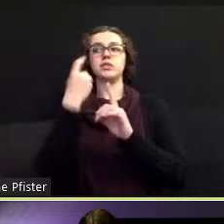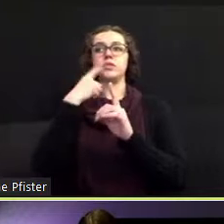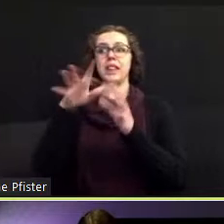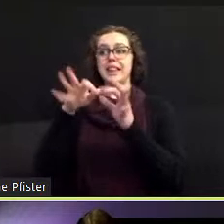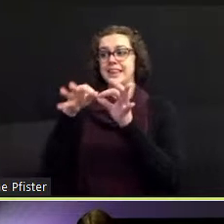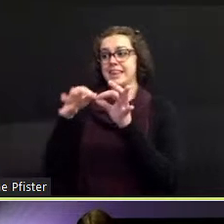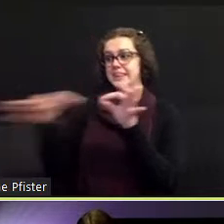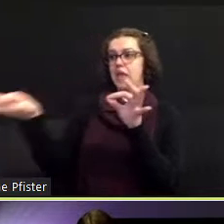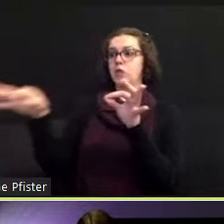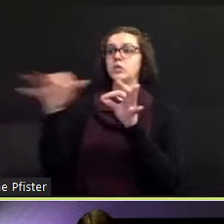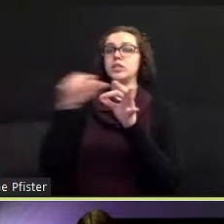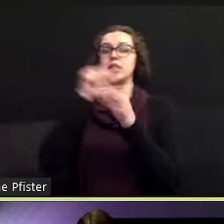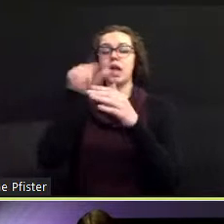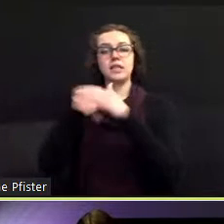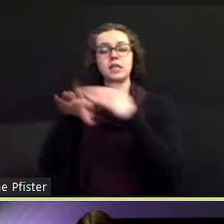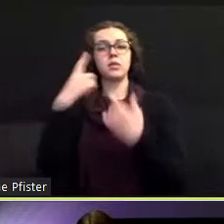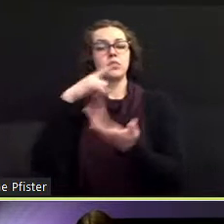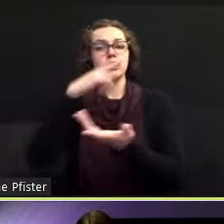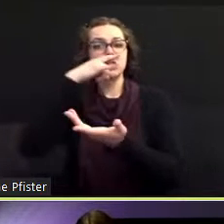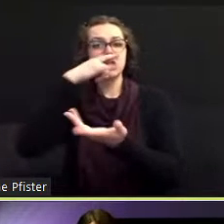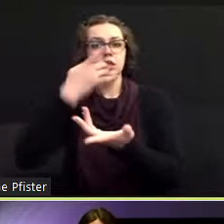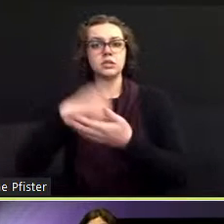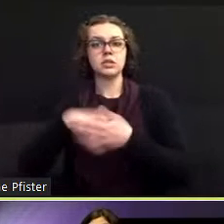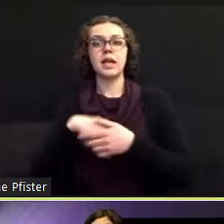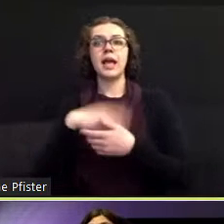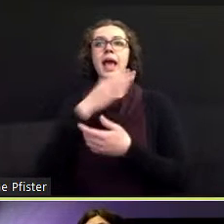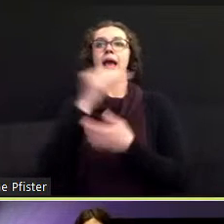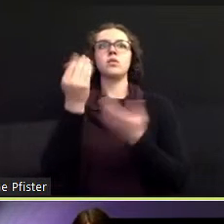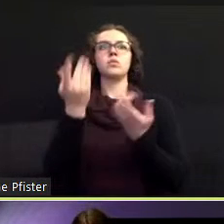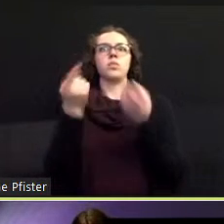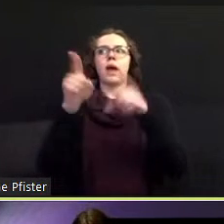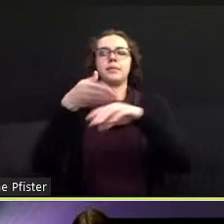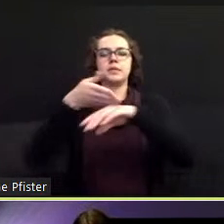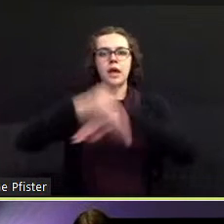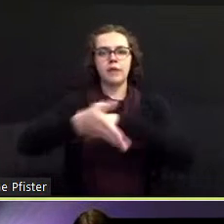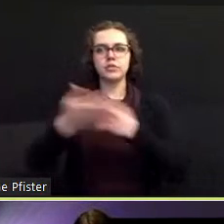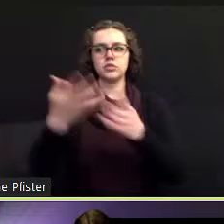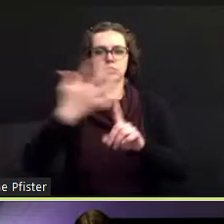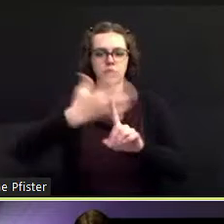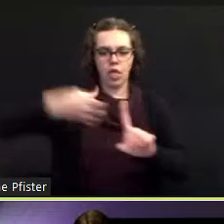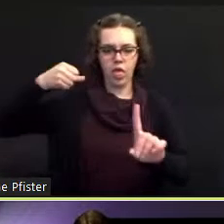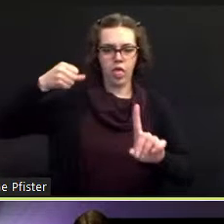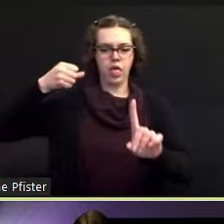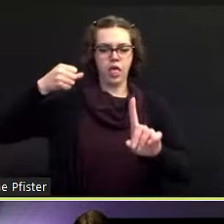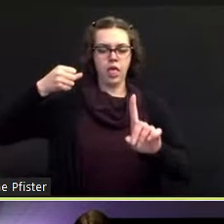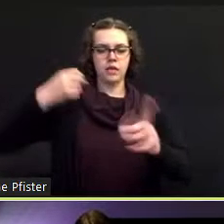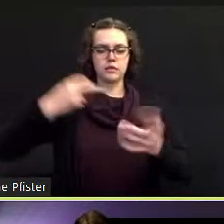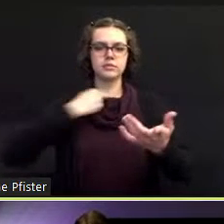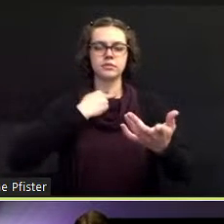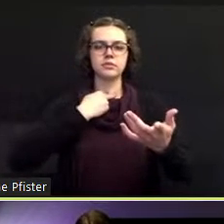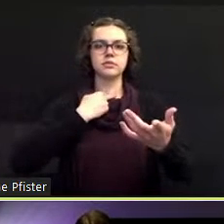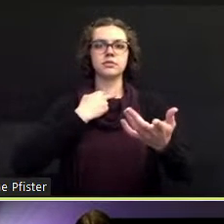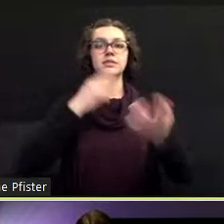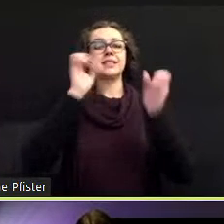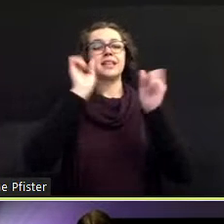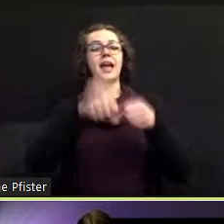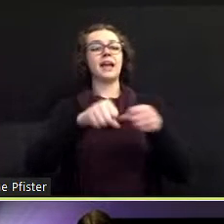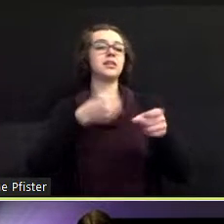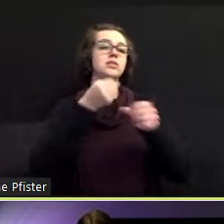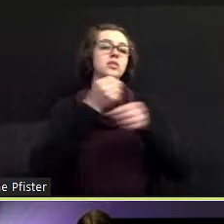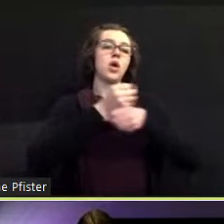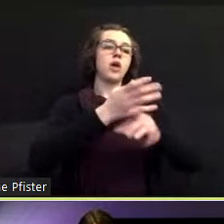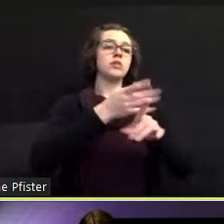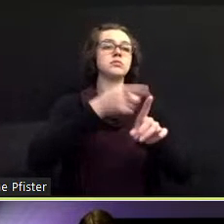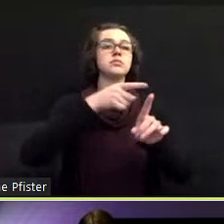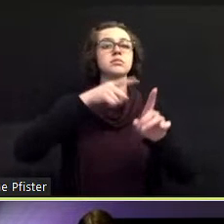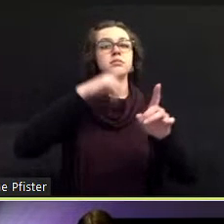child and the potential consequences of such deprivation, which can measurably impair a child's